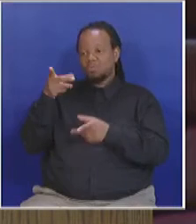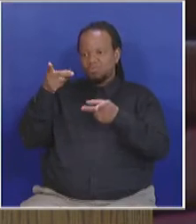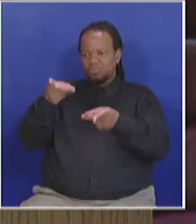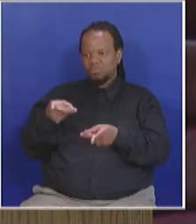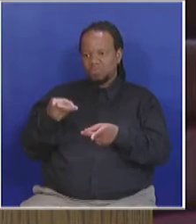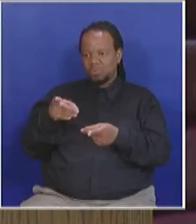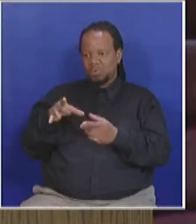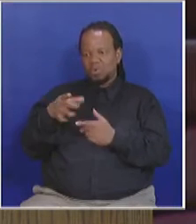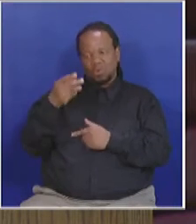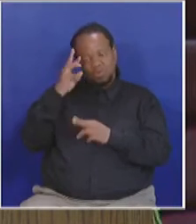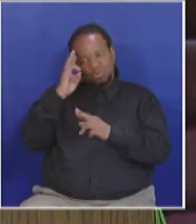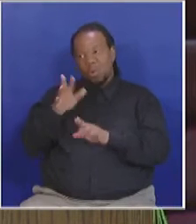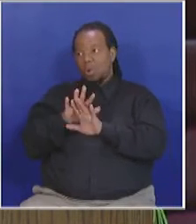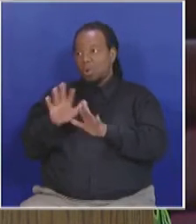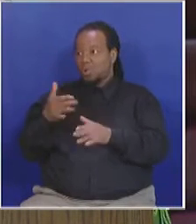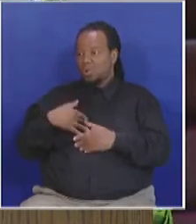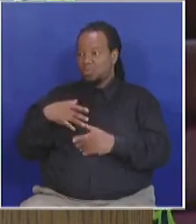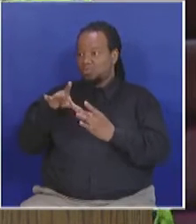you choose not to respect.